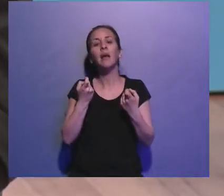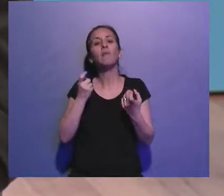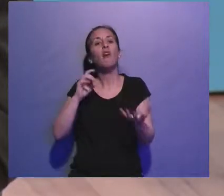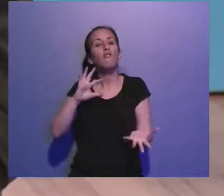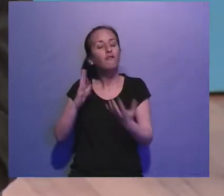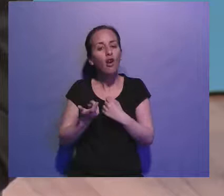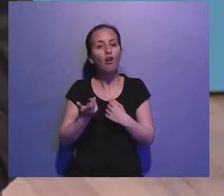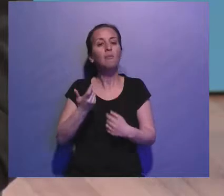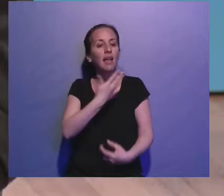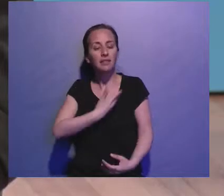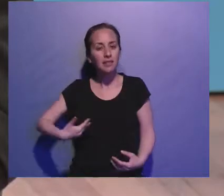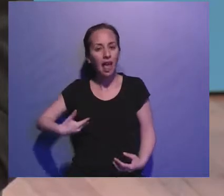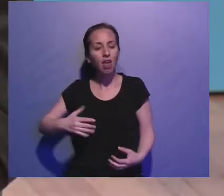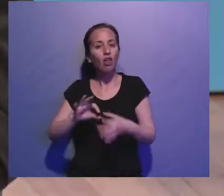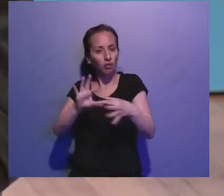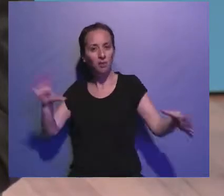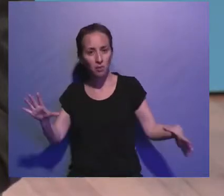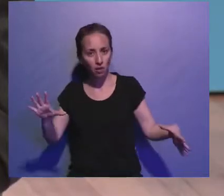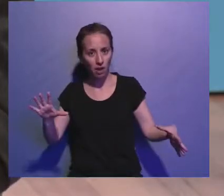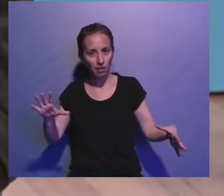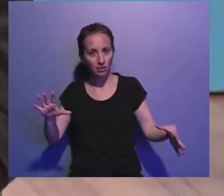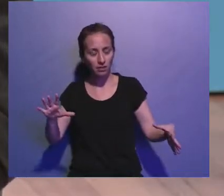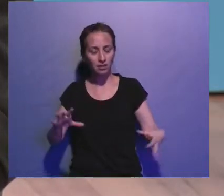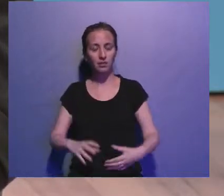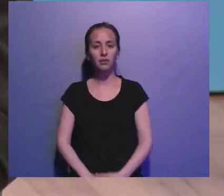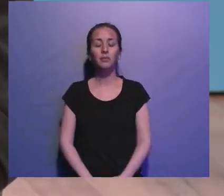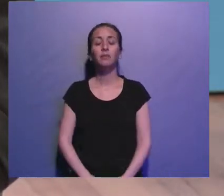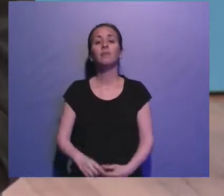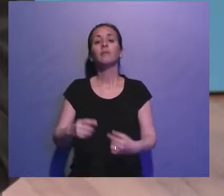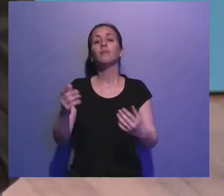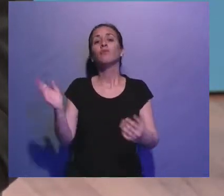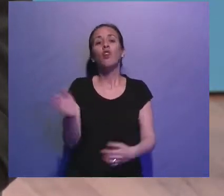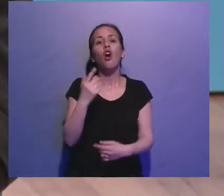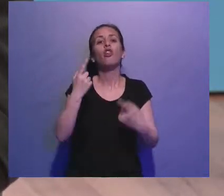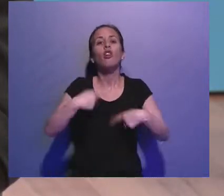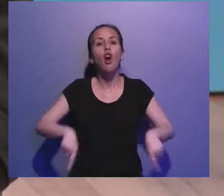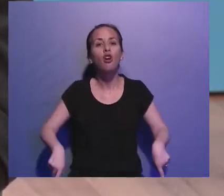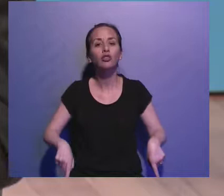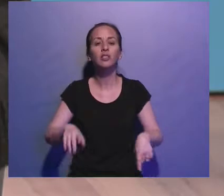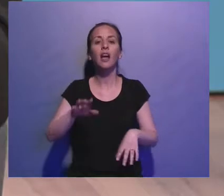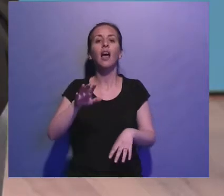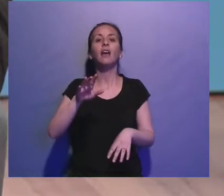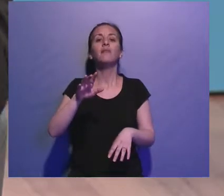to democratize again the government,